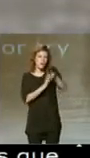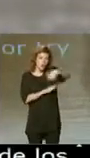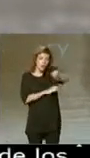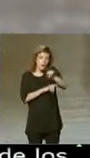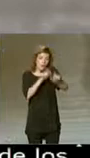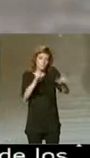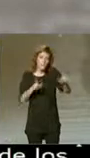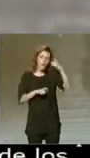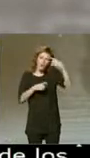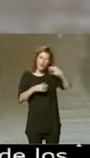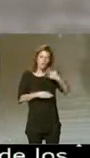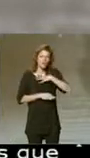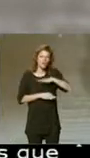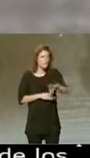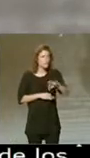volunteers